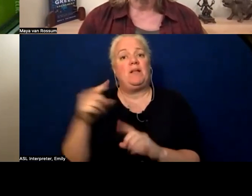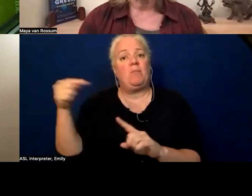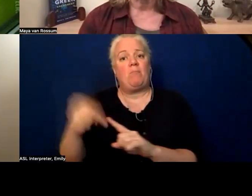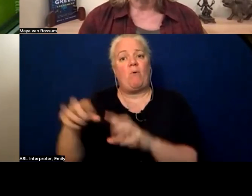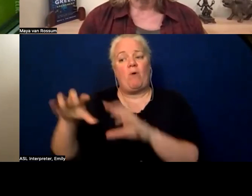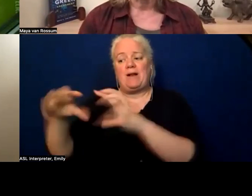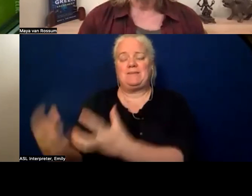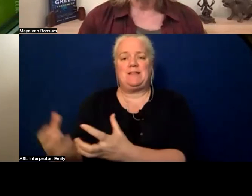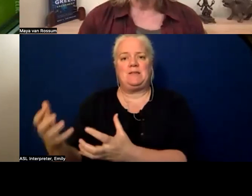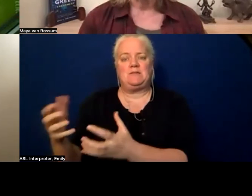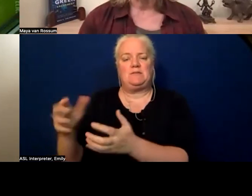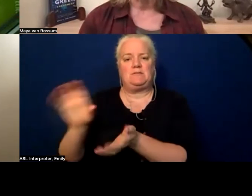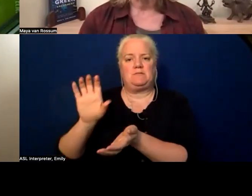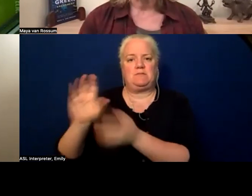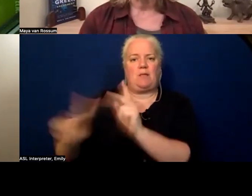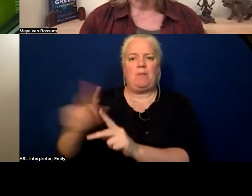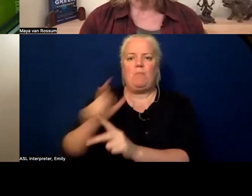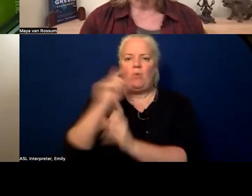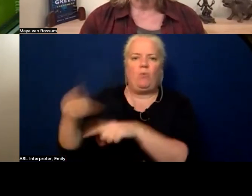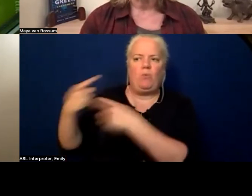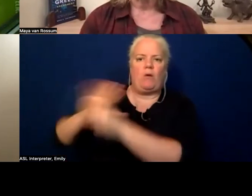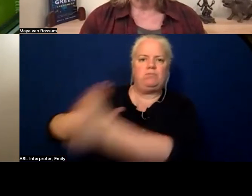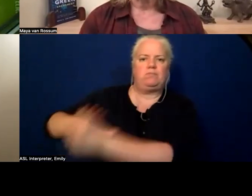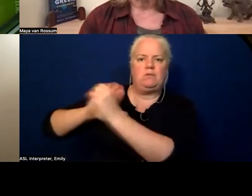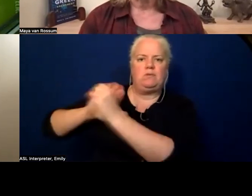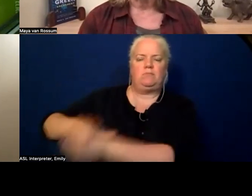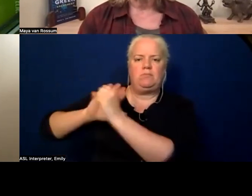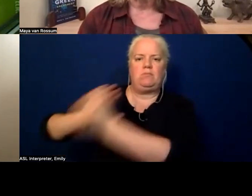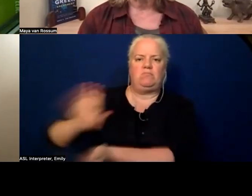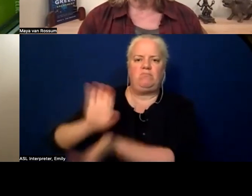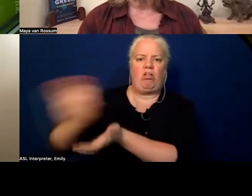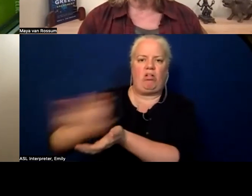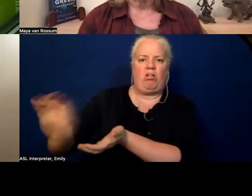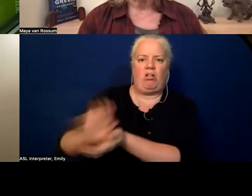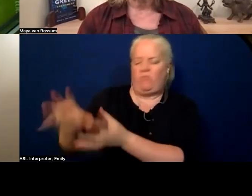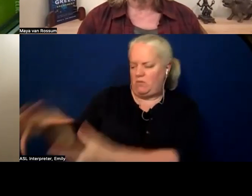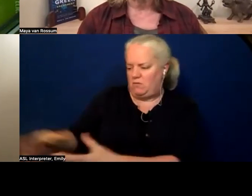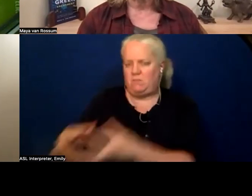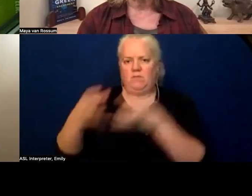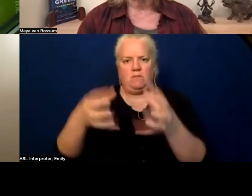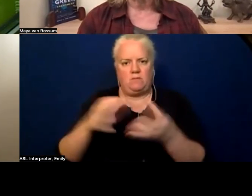project of a lifetime. It's the project of all of our lifetimes, and we all have to do it together.